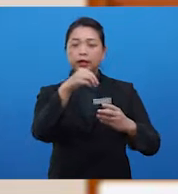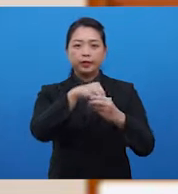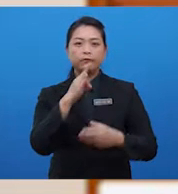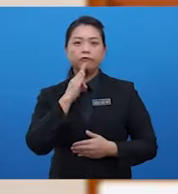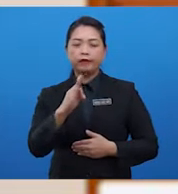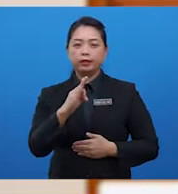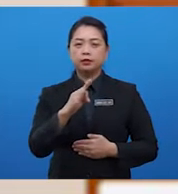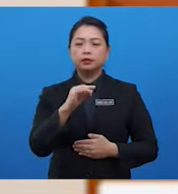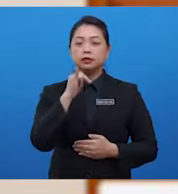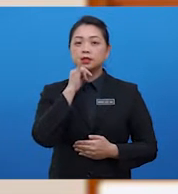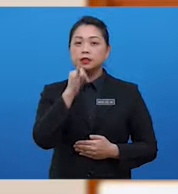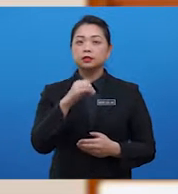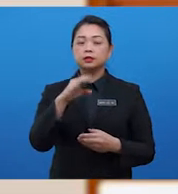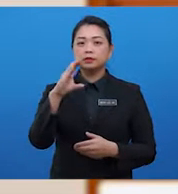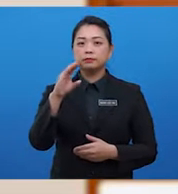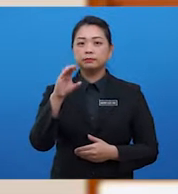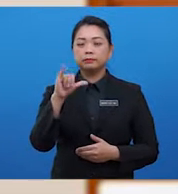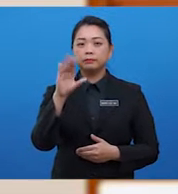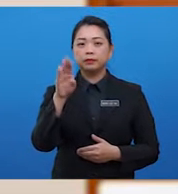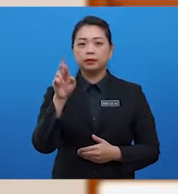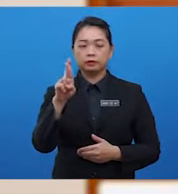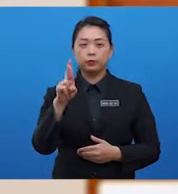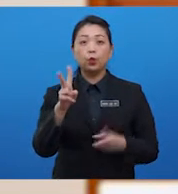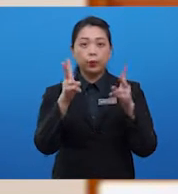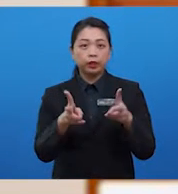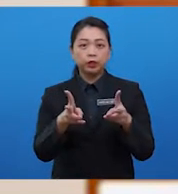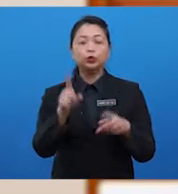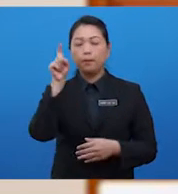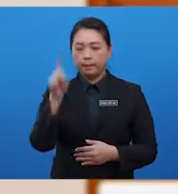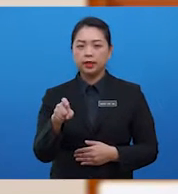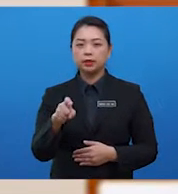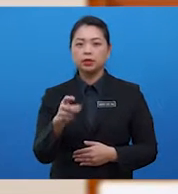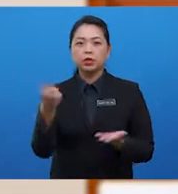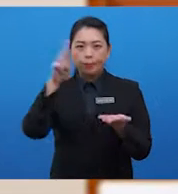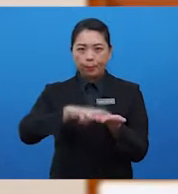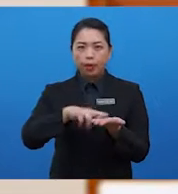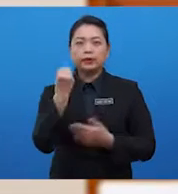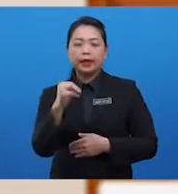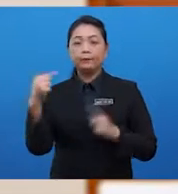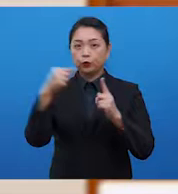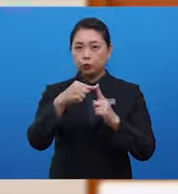a cyberbully's victim, you must report them to the authorities.